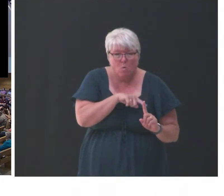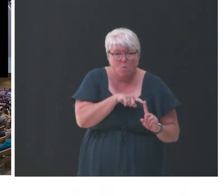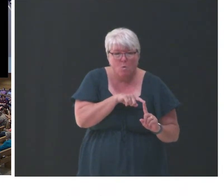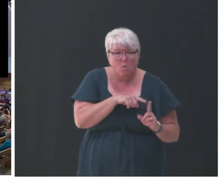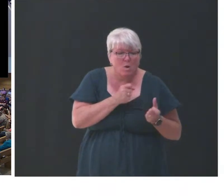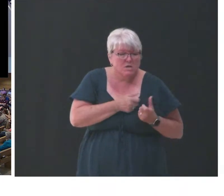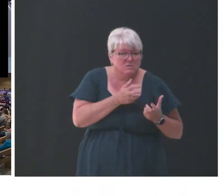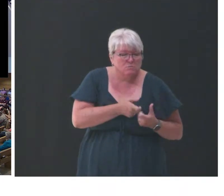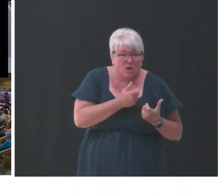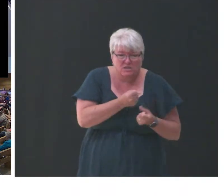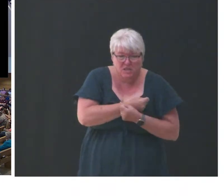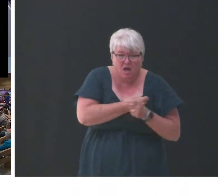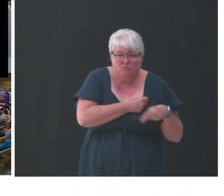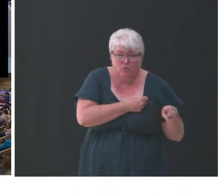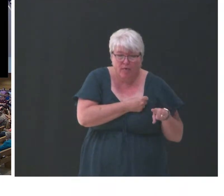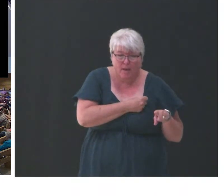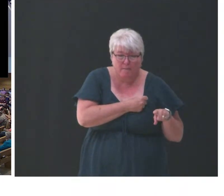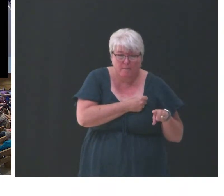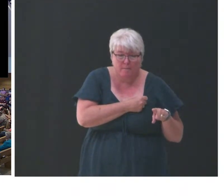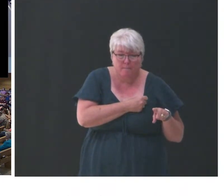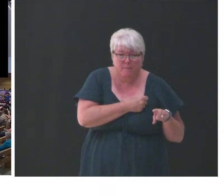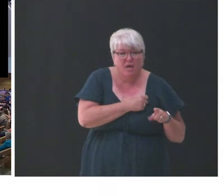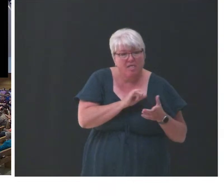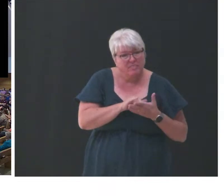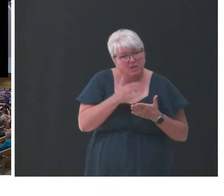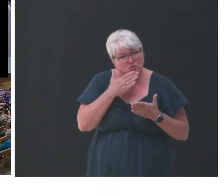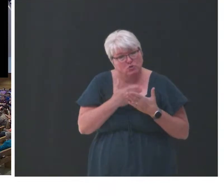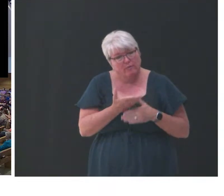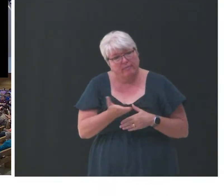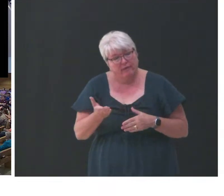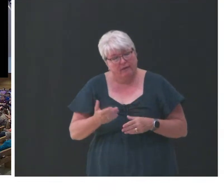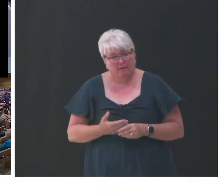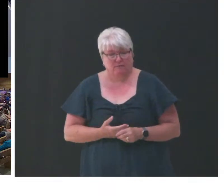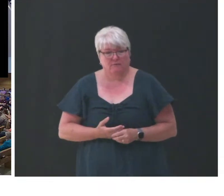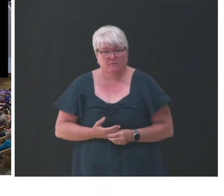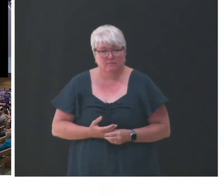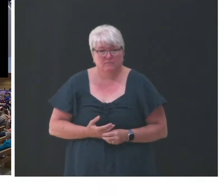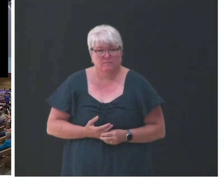We express love to them, and that's a really good thing.